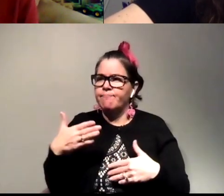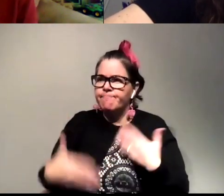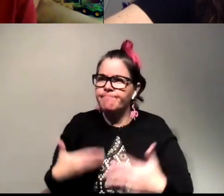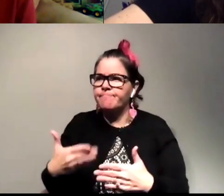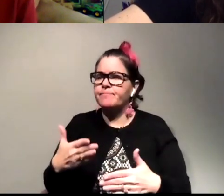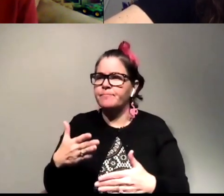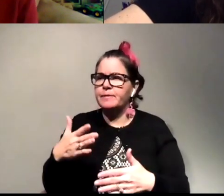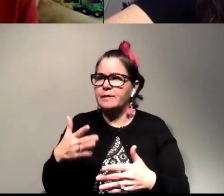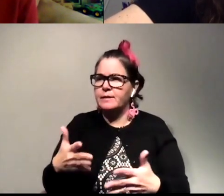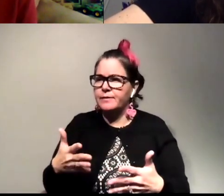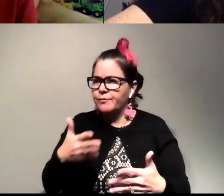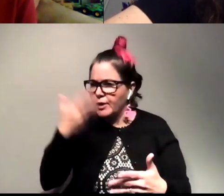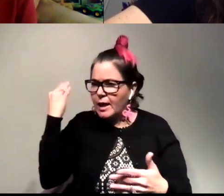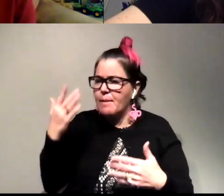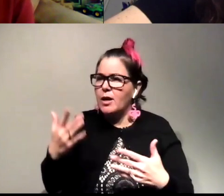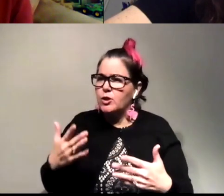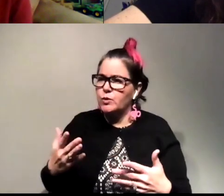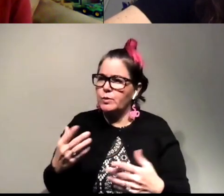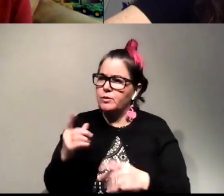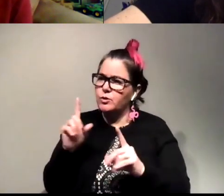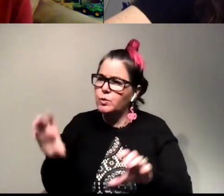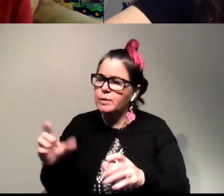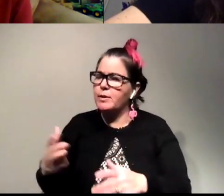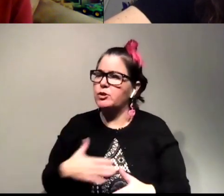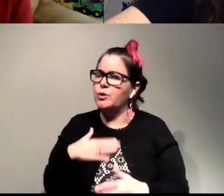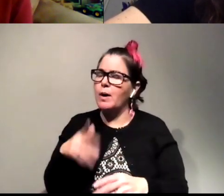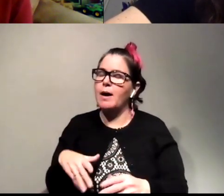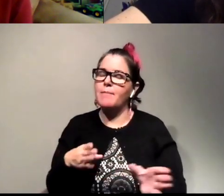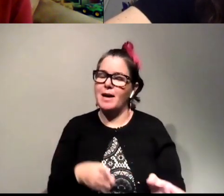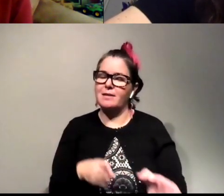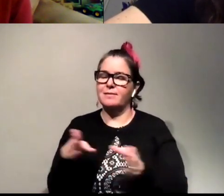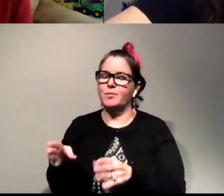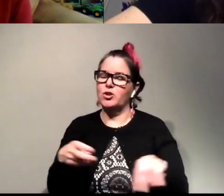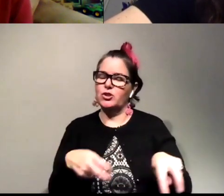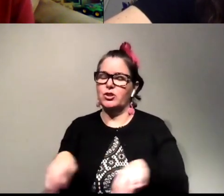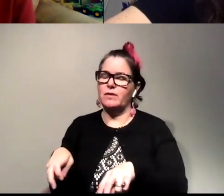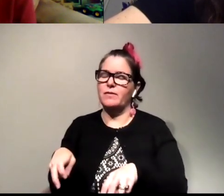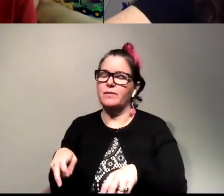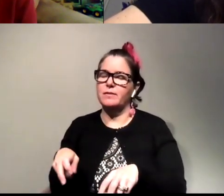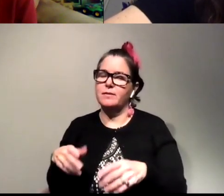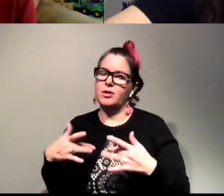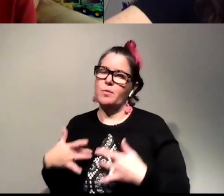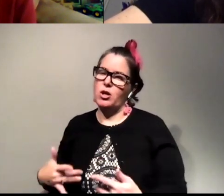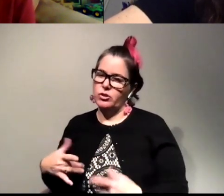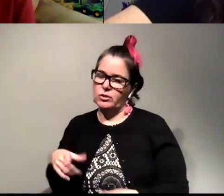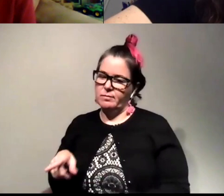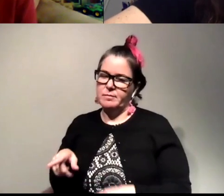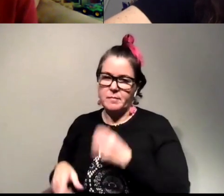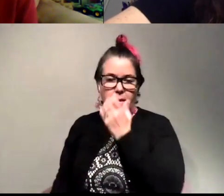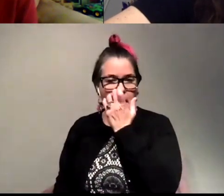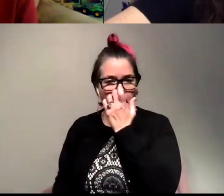doing something to cheer you up. That's when we think about something being more like depression